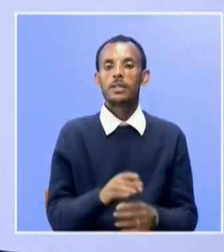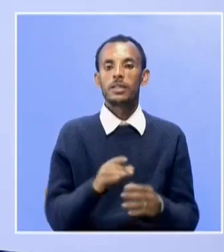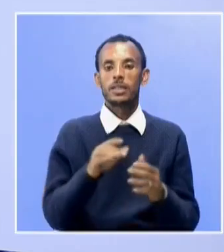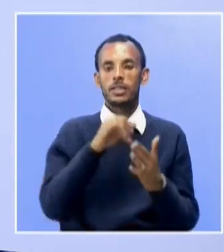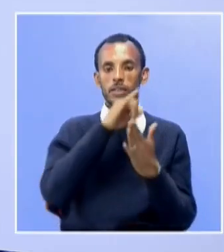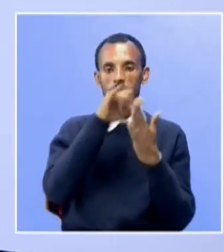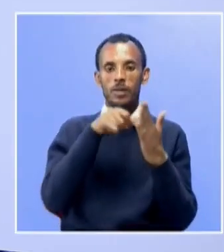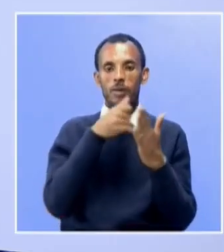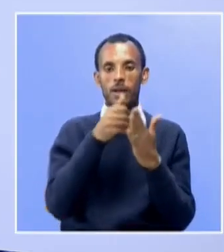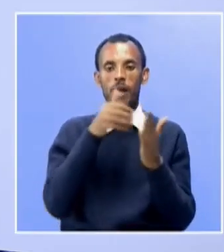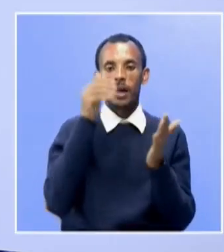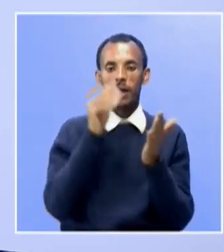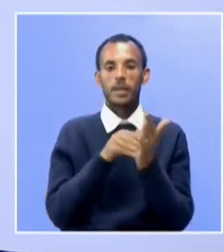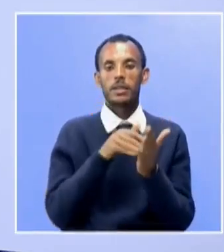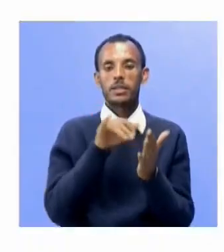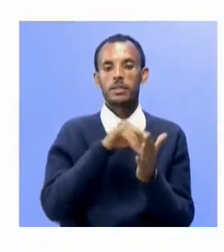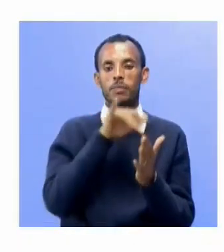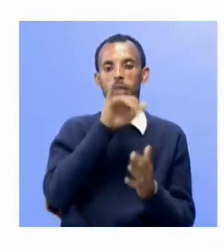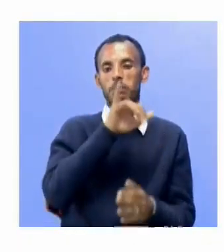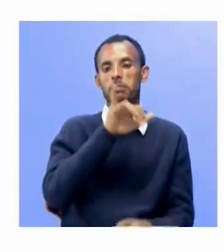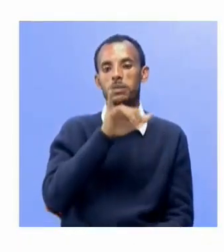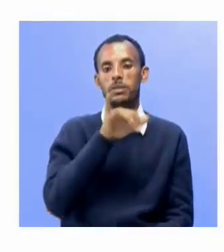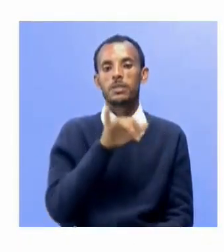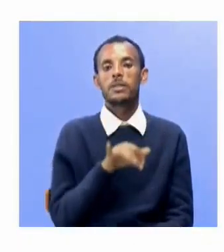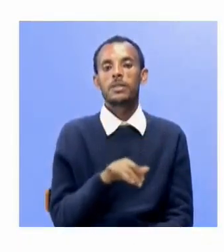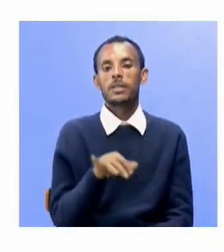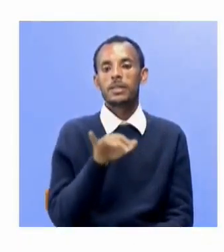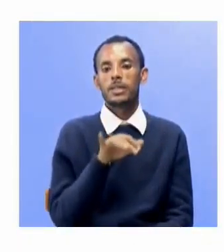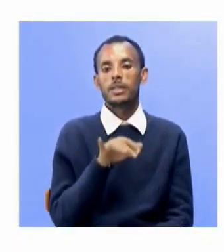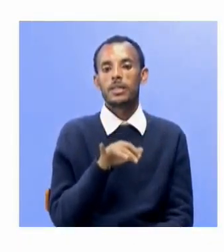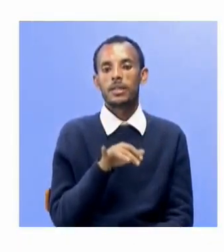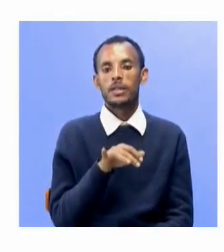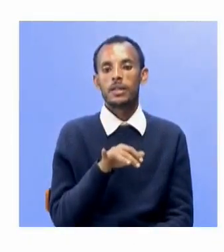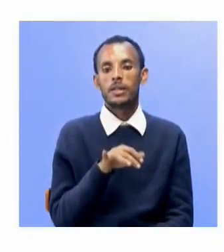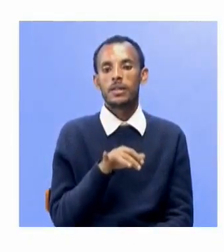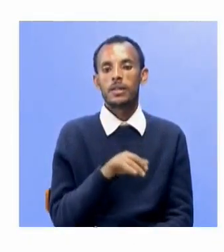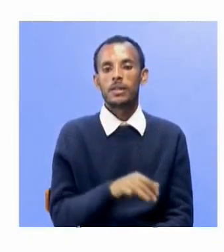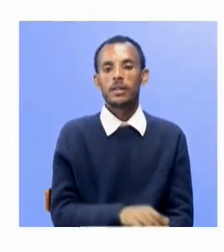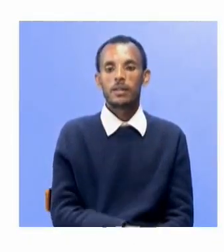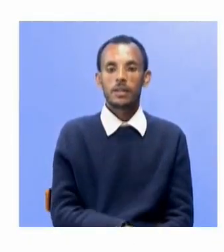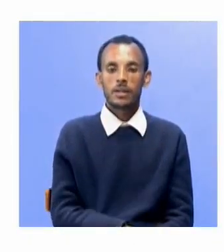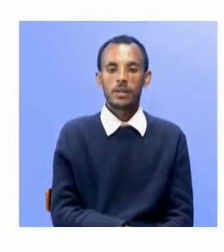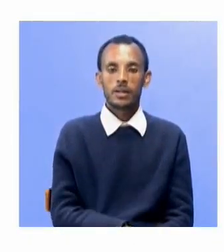of January, again it is 25 same temperature. So